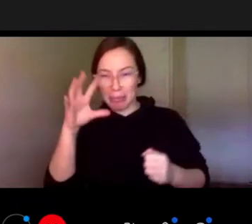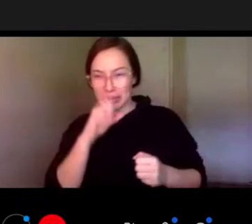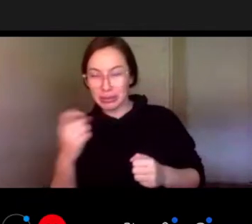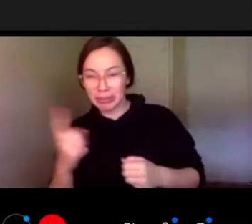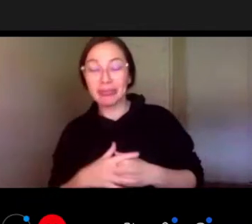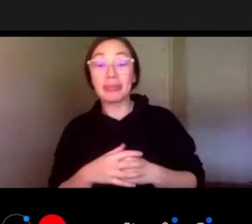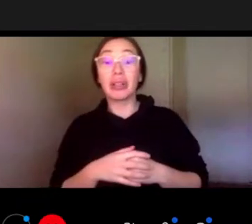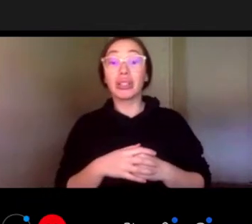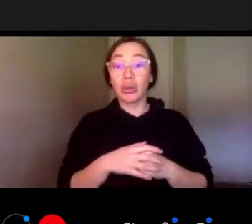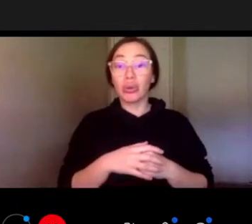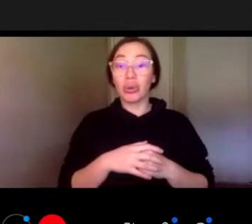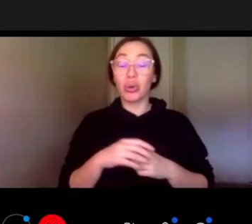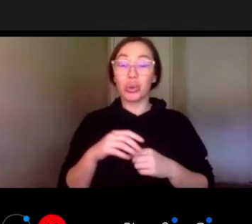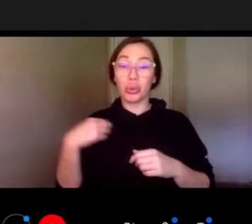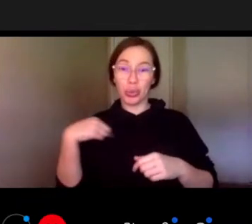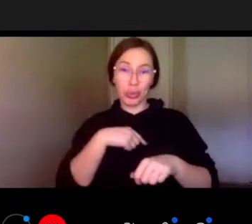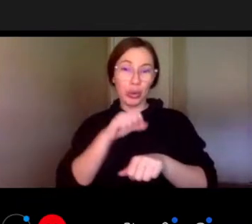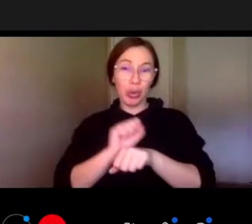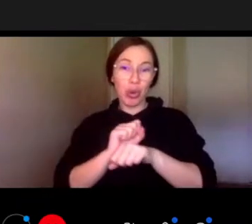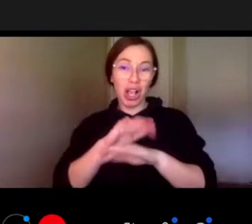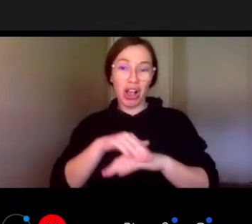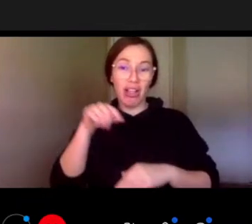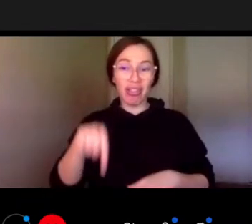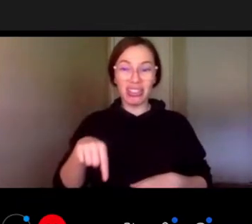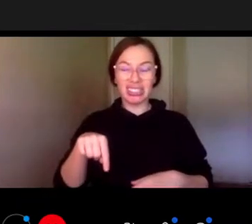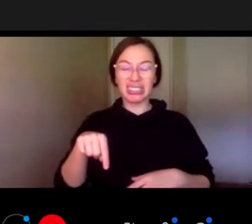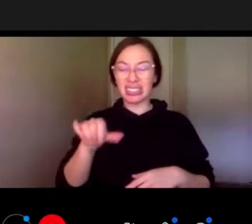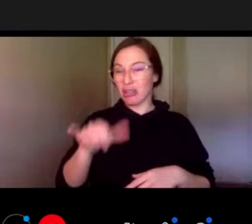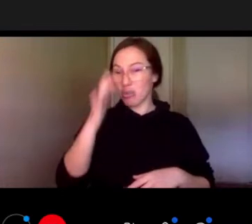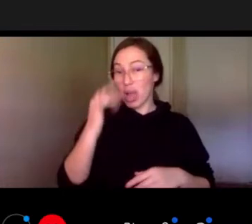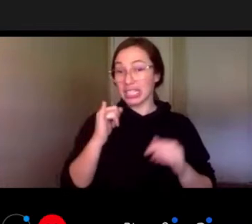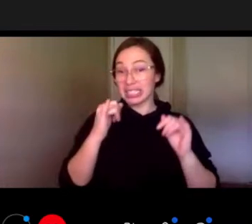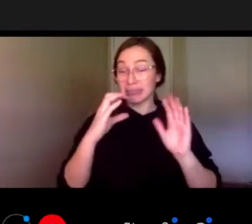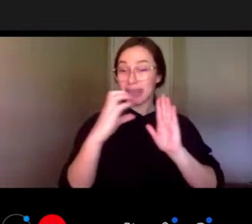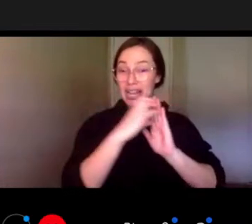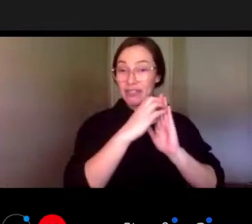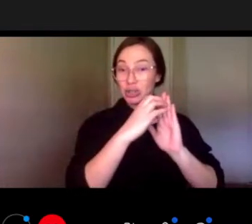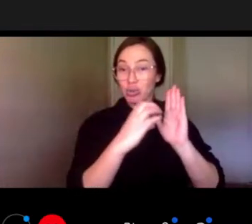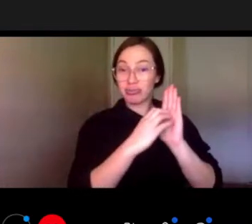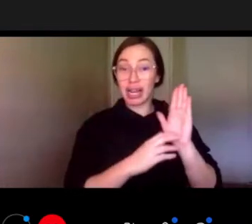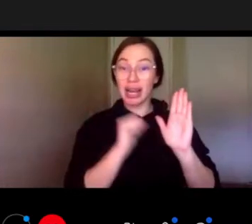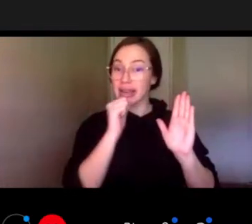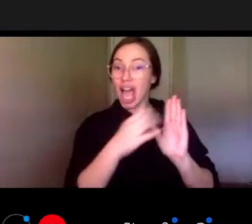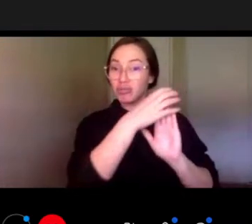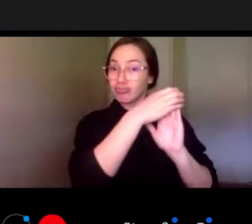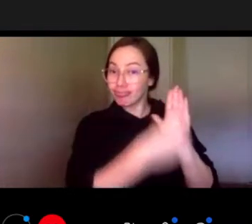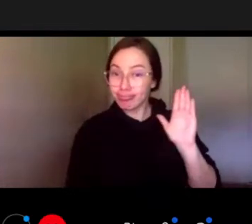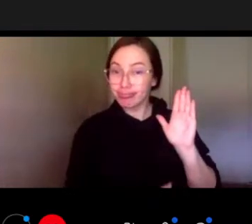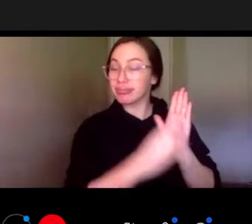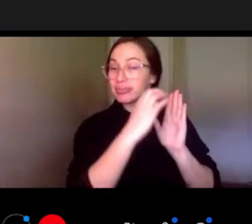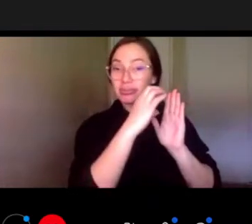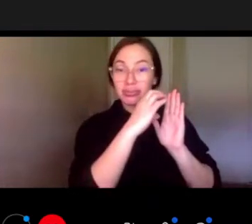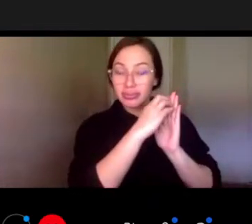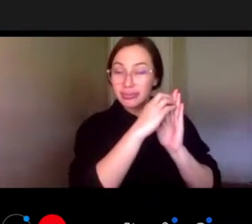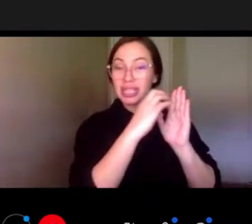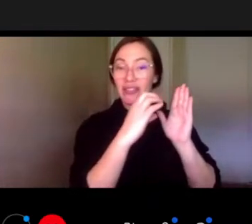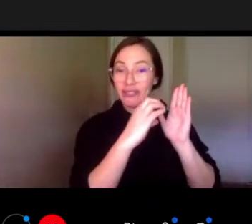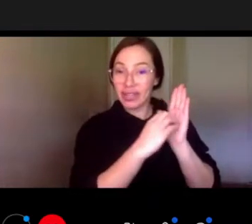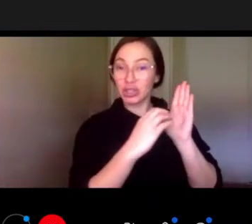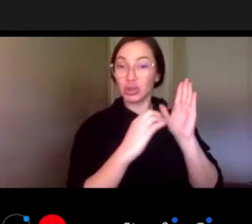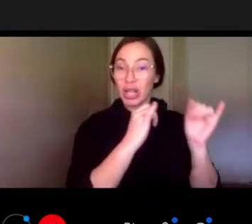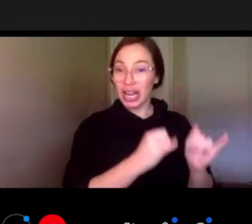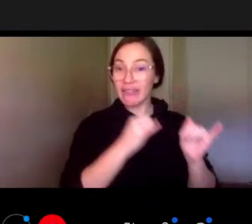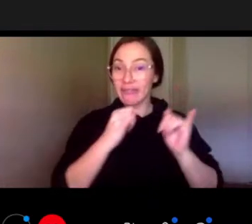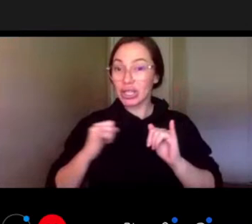know, when we were working on this, and that's why it's in individual paragraphs, mm-hmm. the individual, you know, it's not a big old